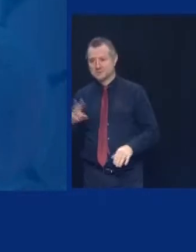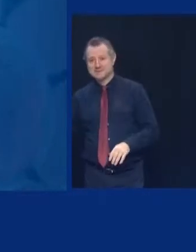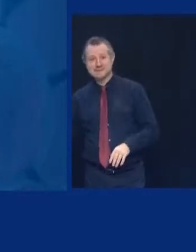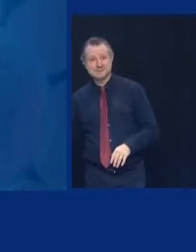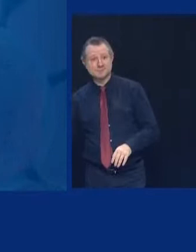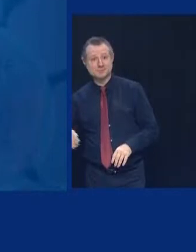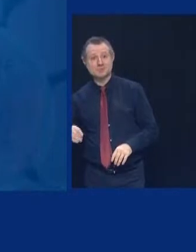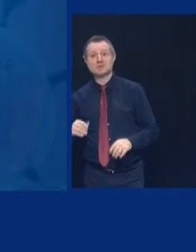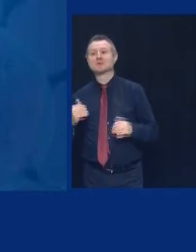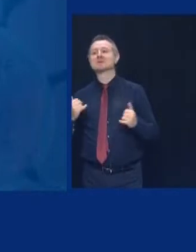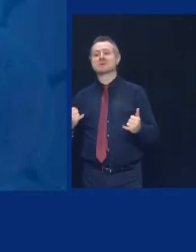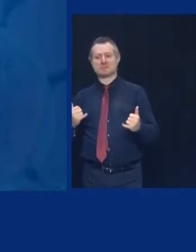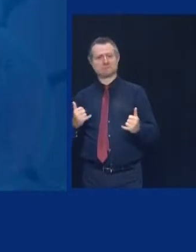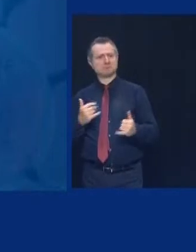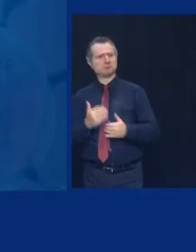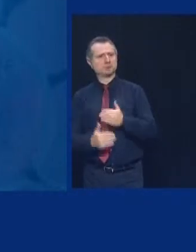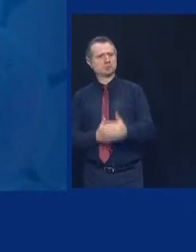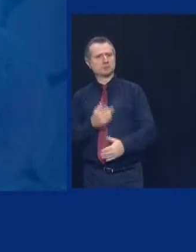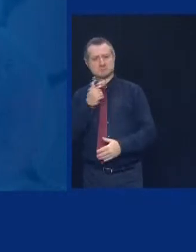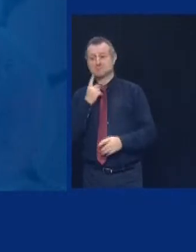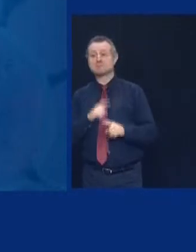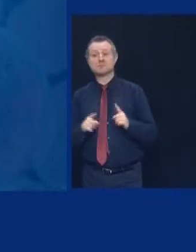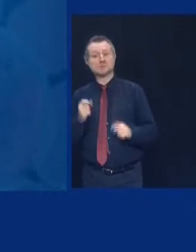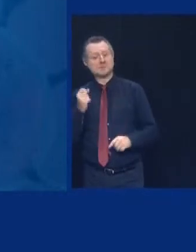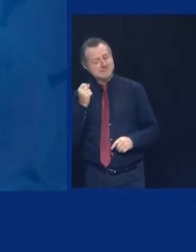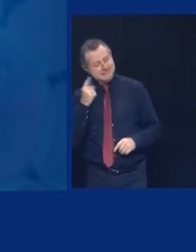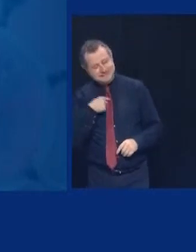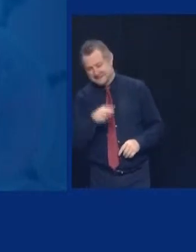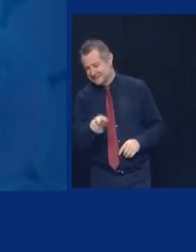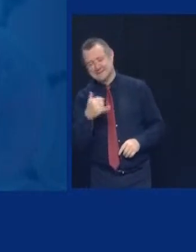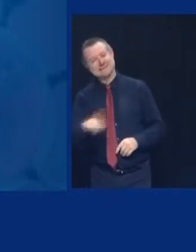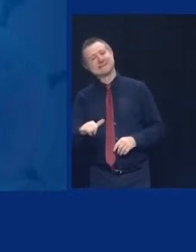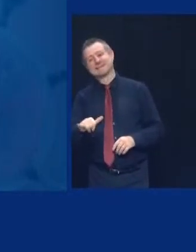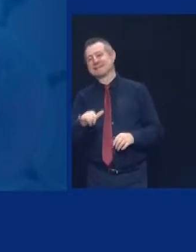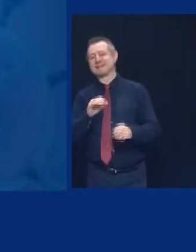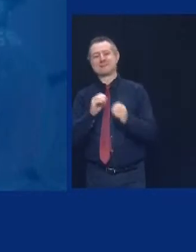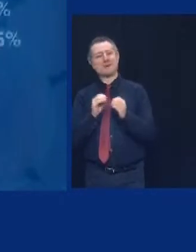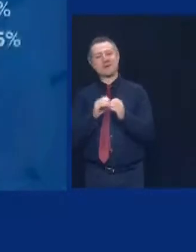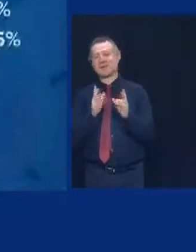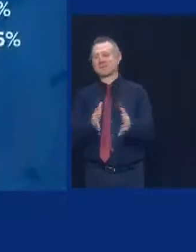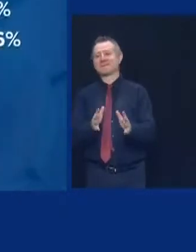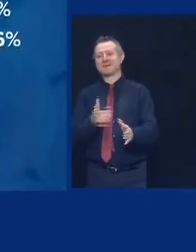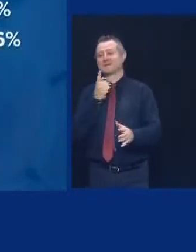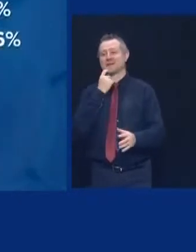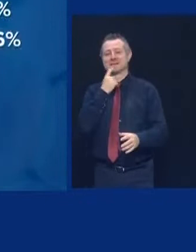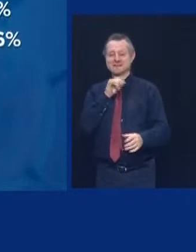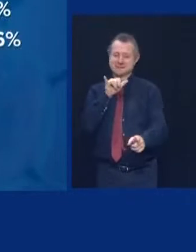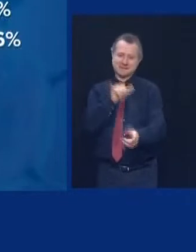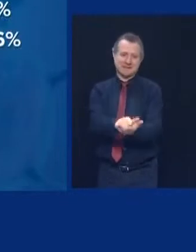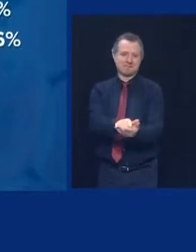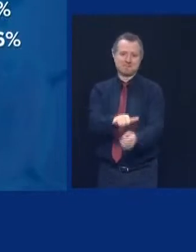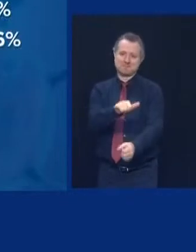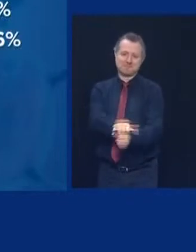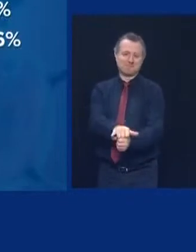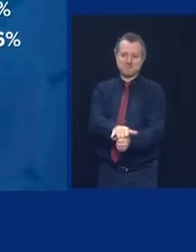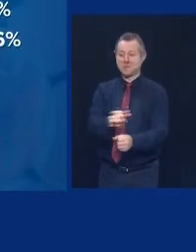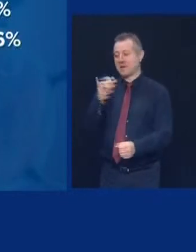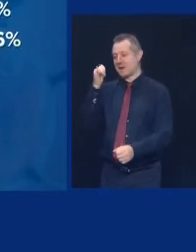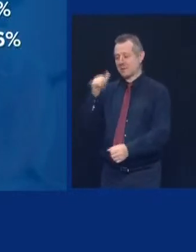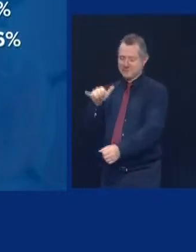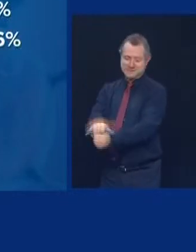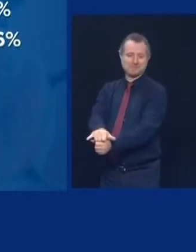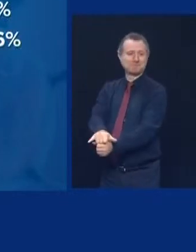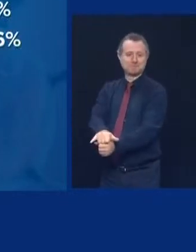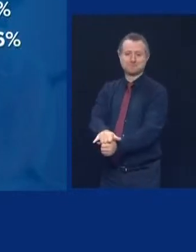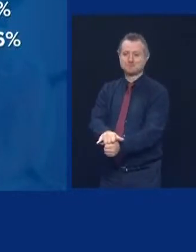We made progress, but not enough. Rockland, red remains red, yellow remains yellow. Orange went